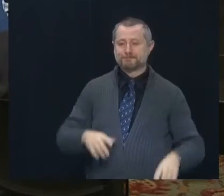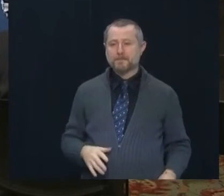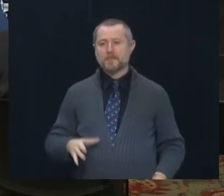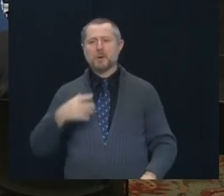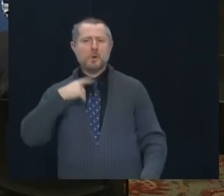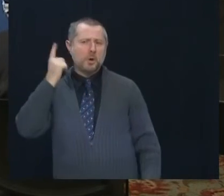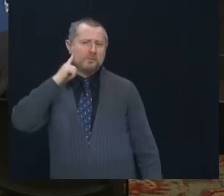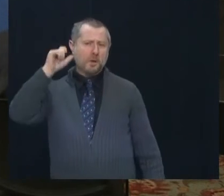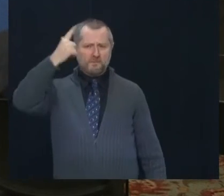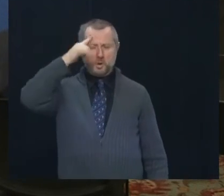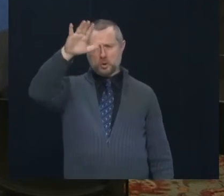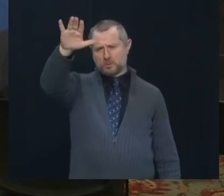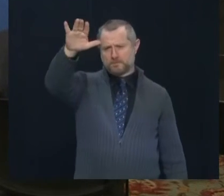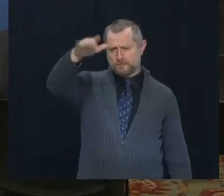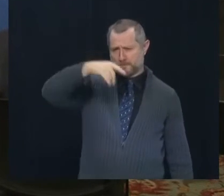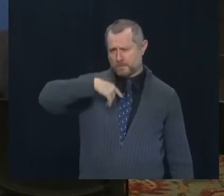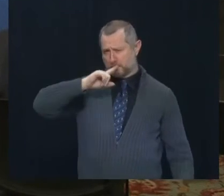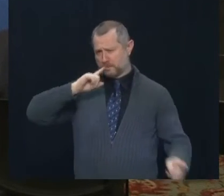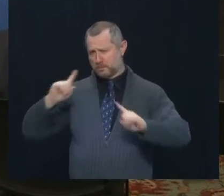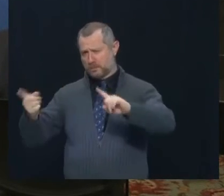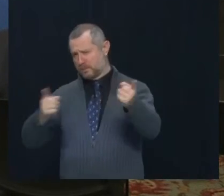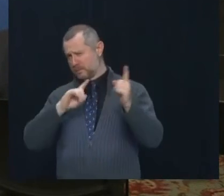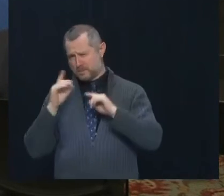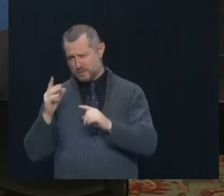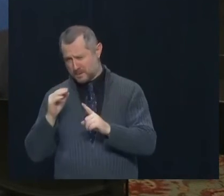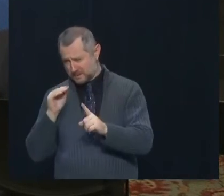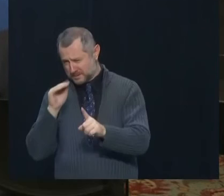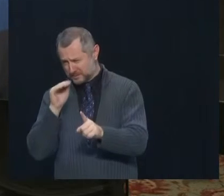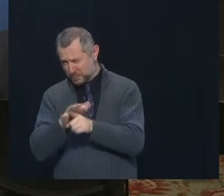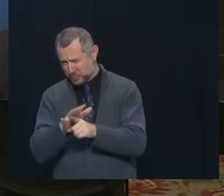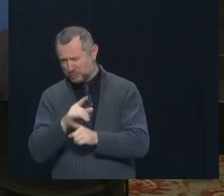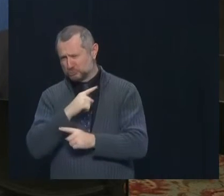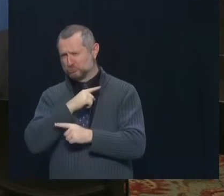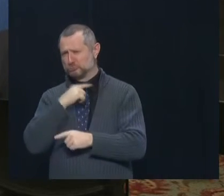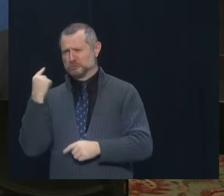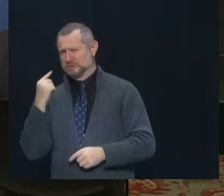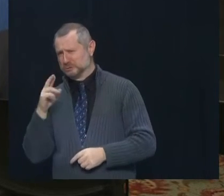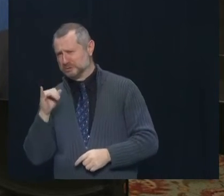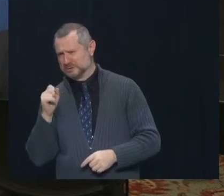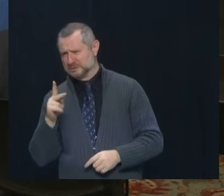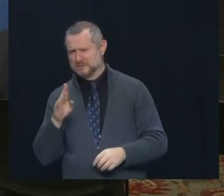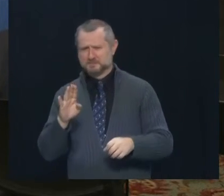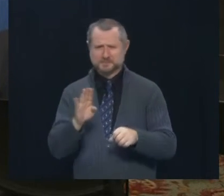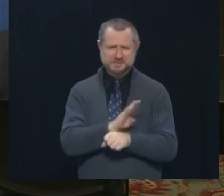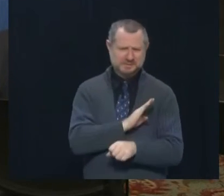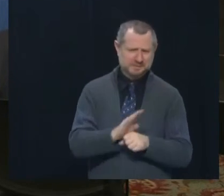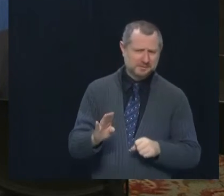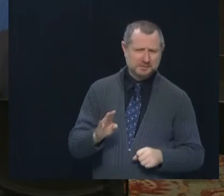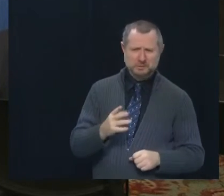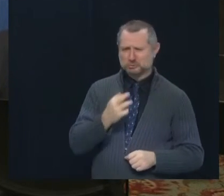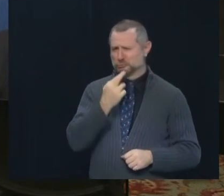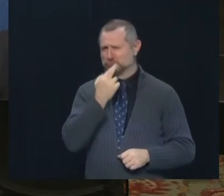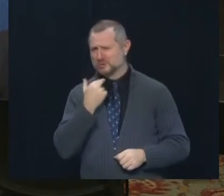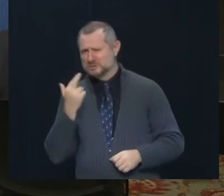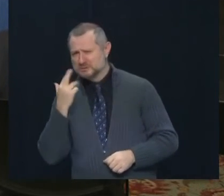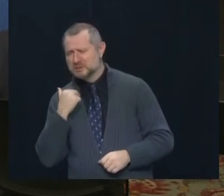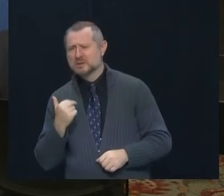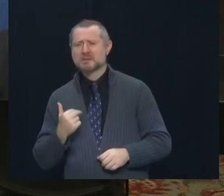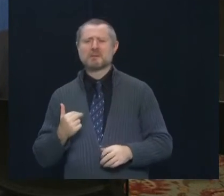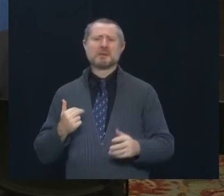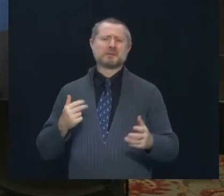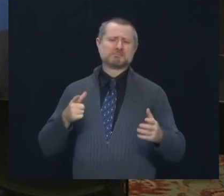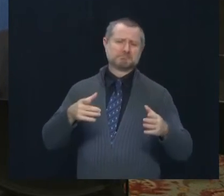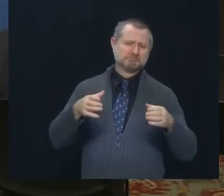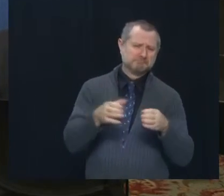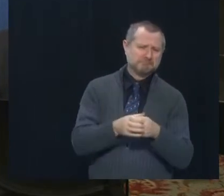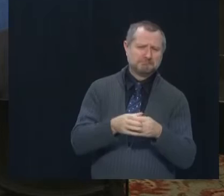Counties are still reporting exposure risks at businesses and restaurants. Is clustering by address still a viable way to deal with this issue when more folks